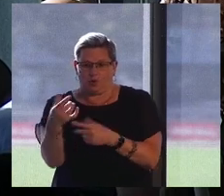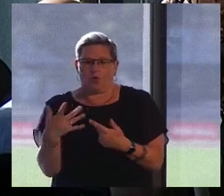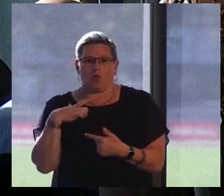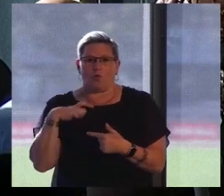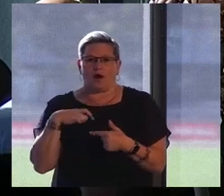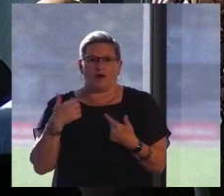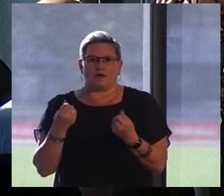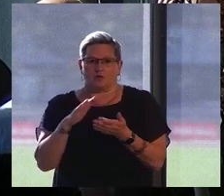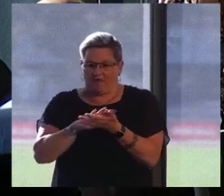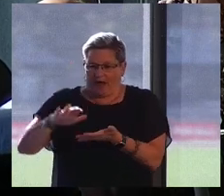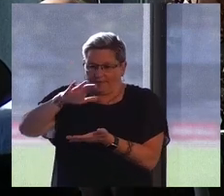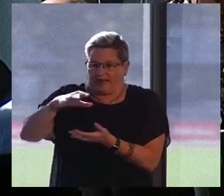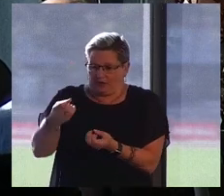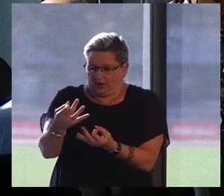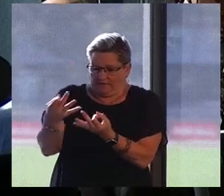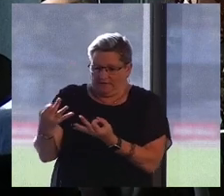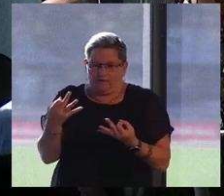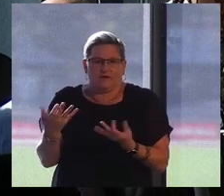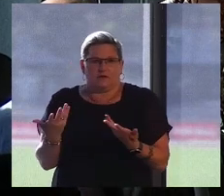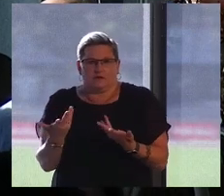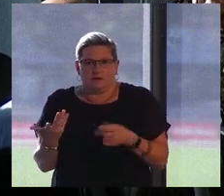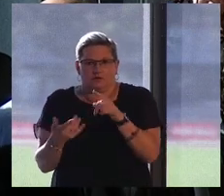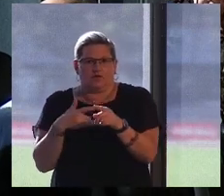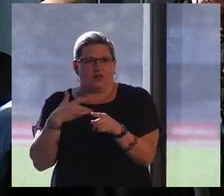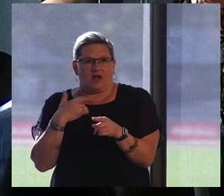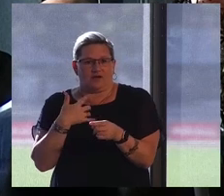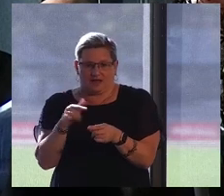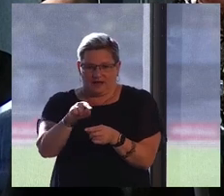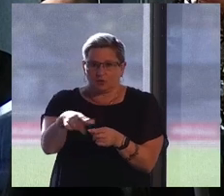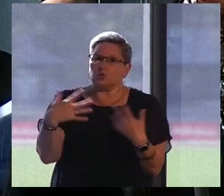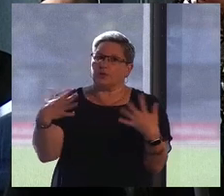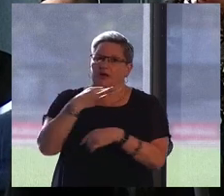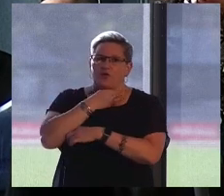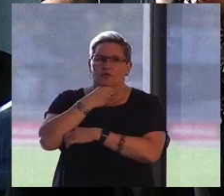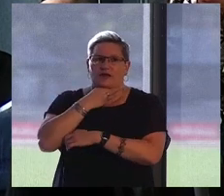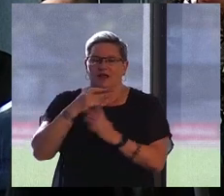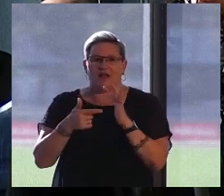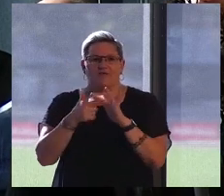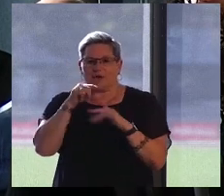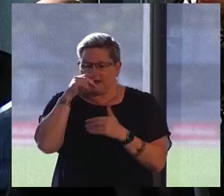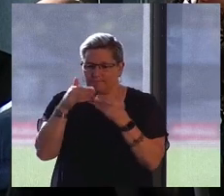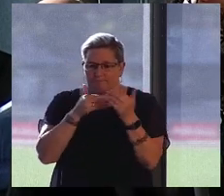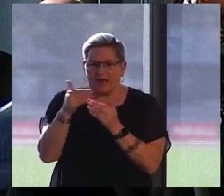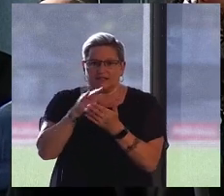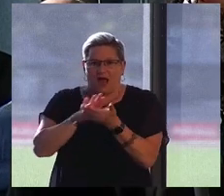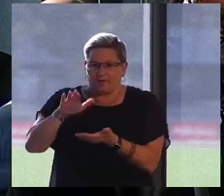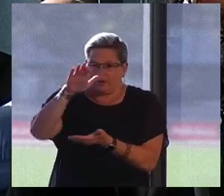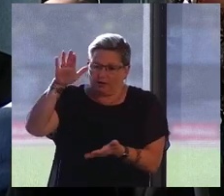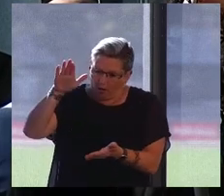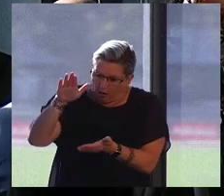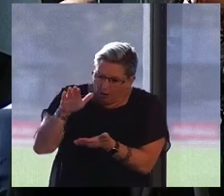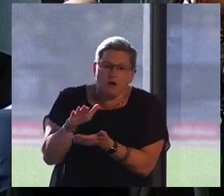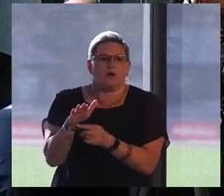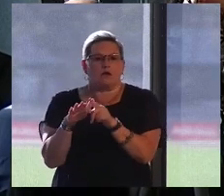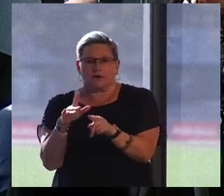is the next great threat, an equally great threat, and if we can manage habitat loss, then we increase the resilience of species to resisting